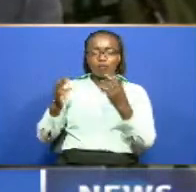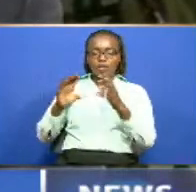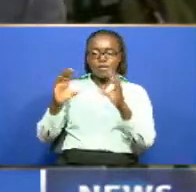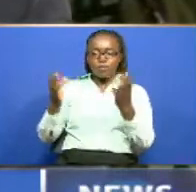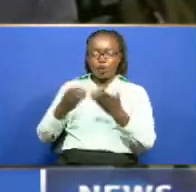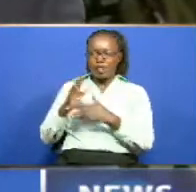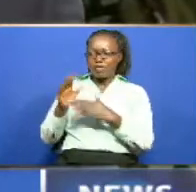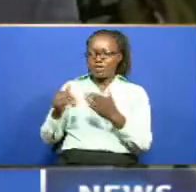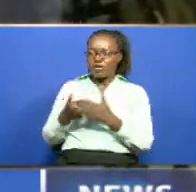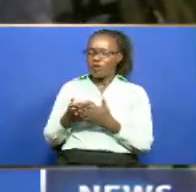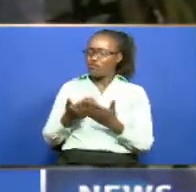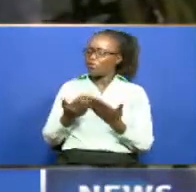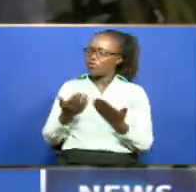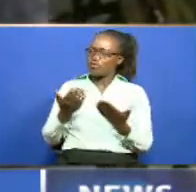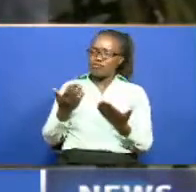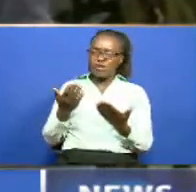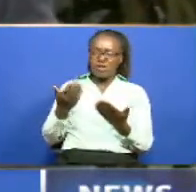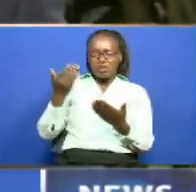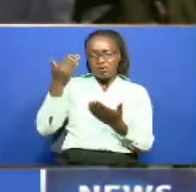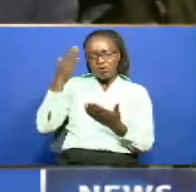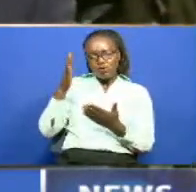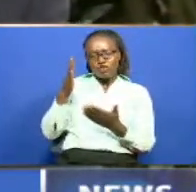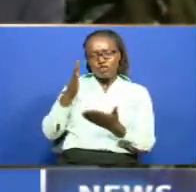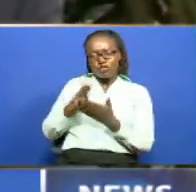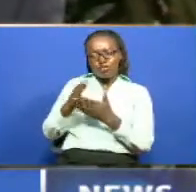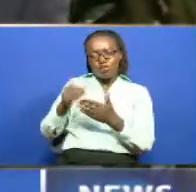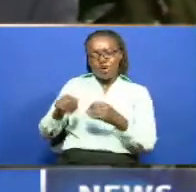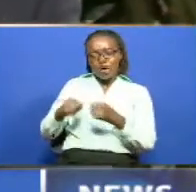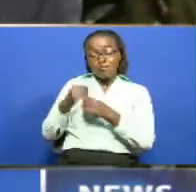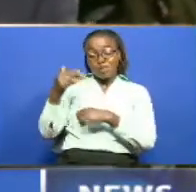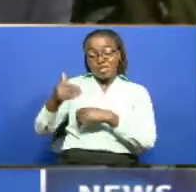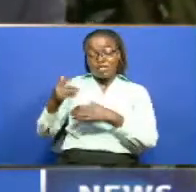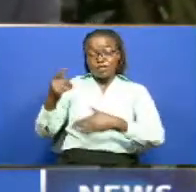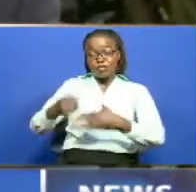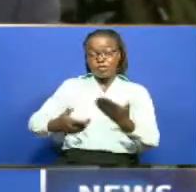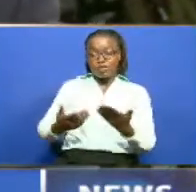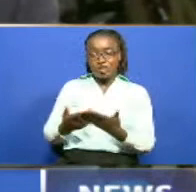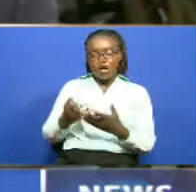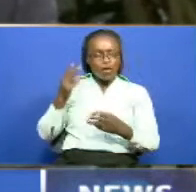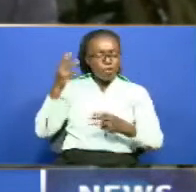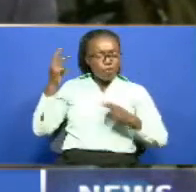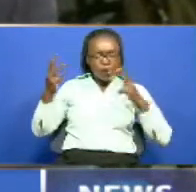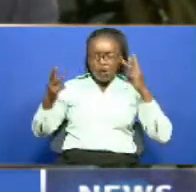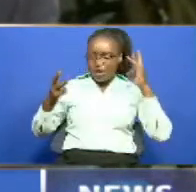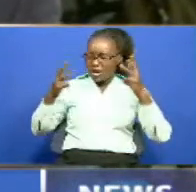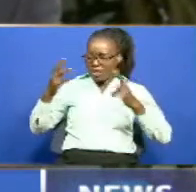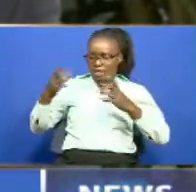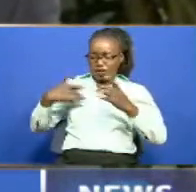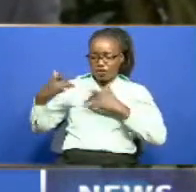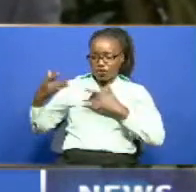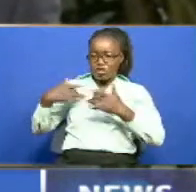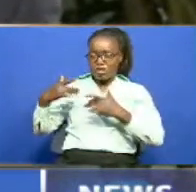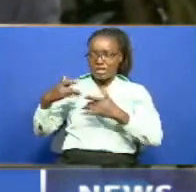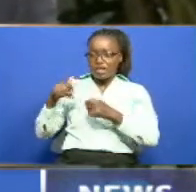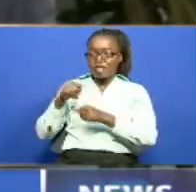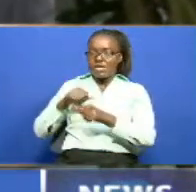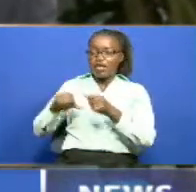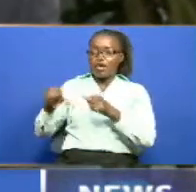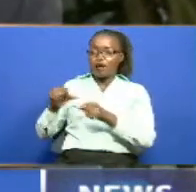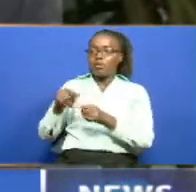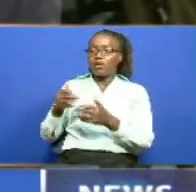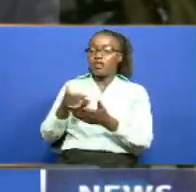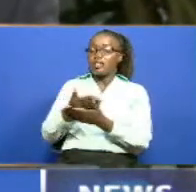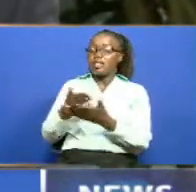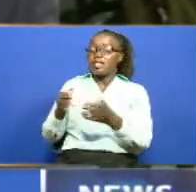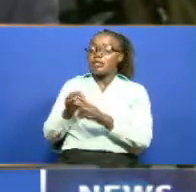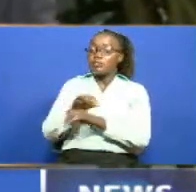panic. I think we didn't really know what was going to happen next. And there was a lot of worry and concern about the spread of the disease.